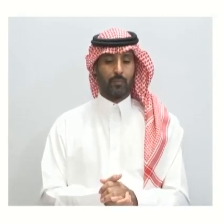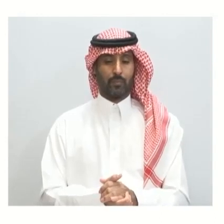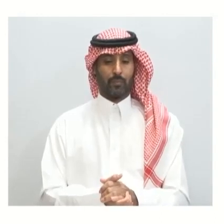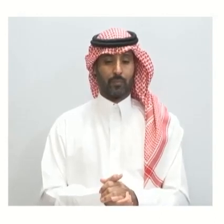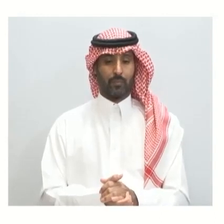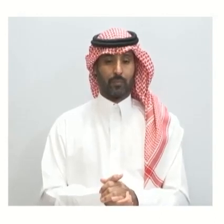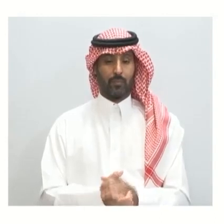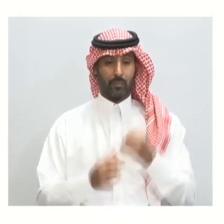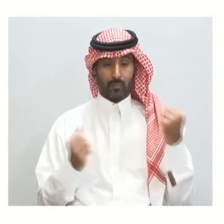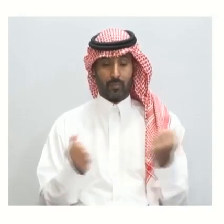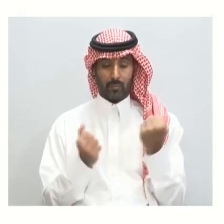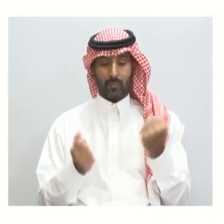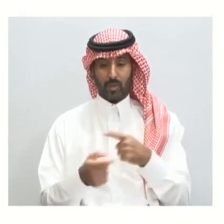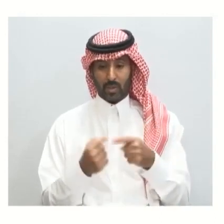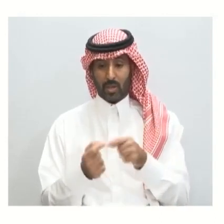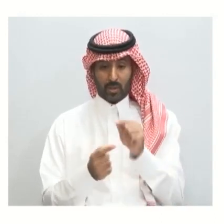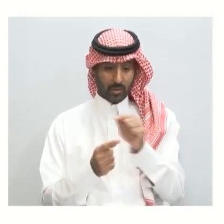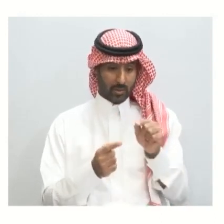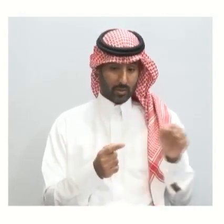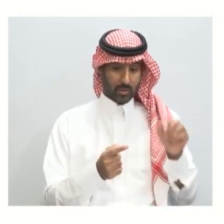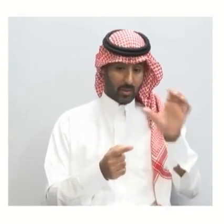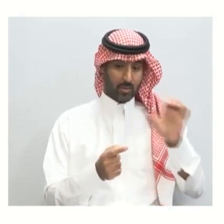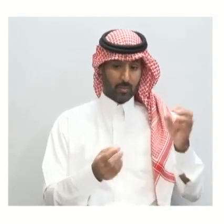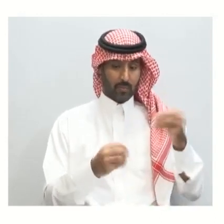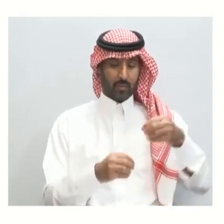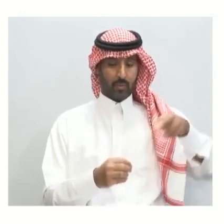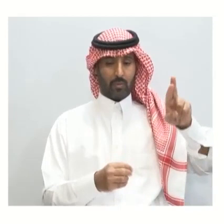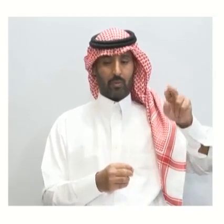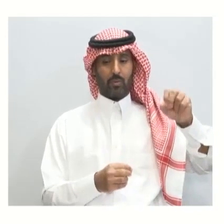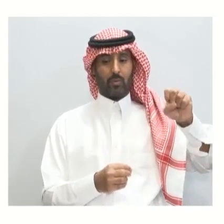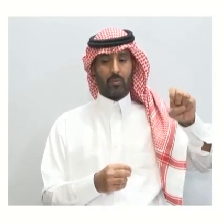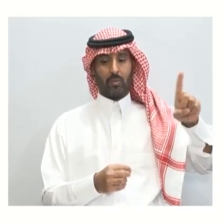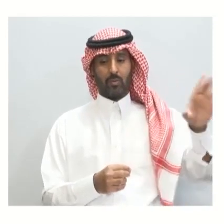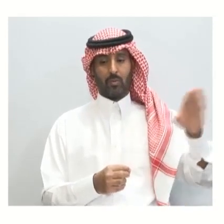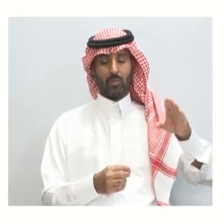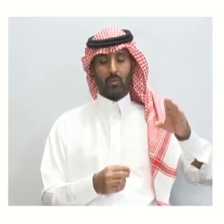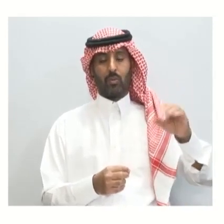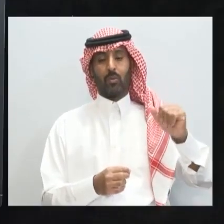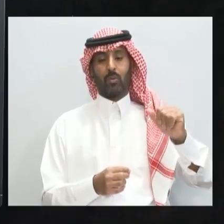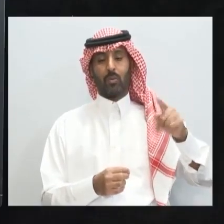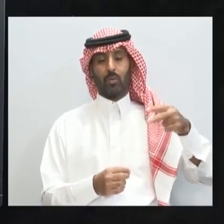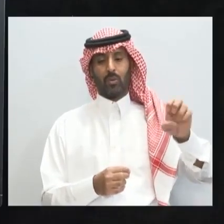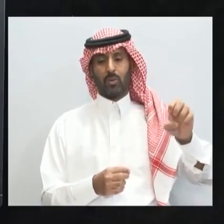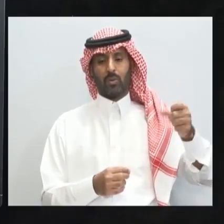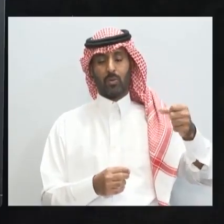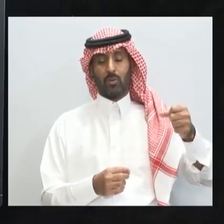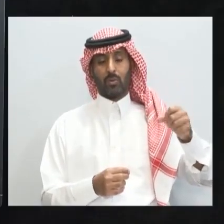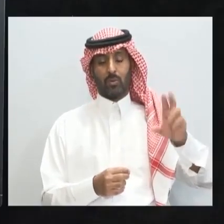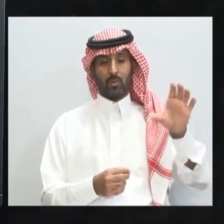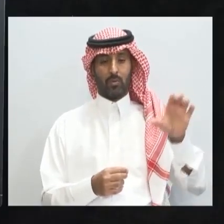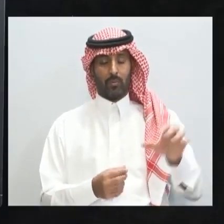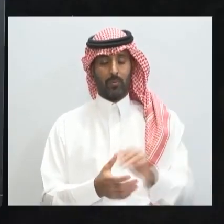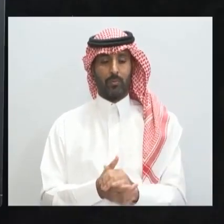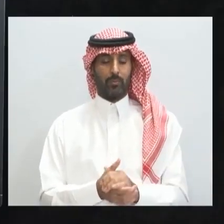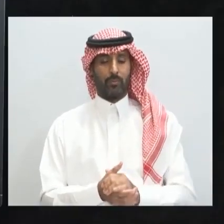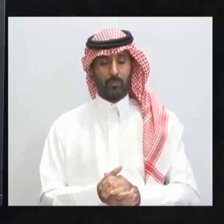Now we have a task here to rewrite the underlined sentences with used to, be used to, or would. So we're going to just apply in these two examples